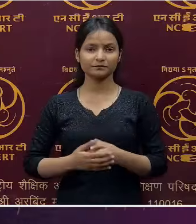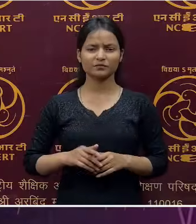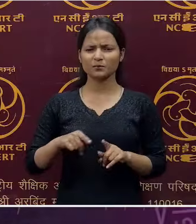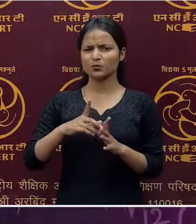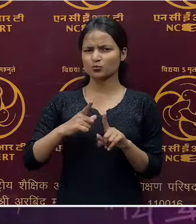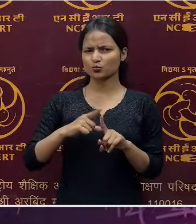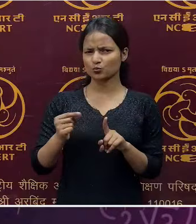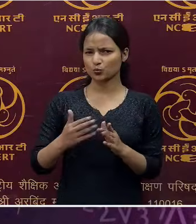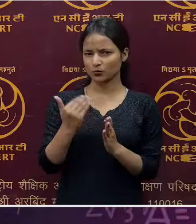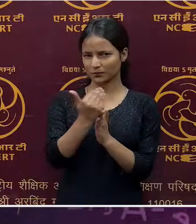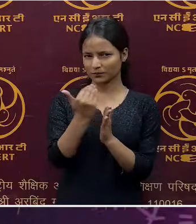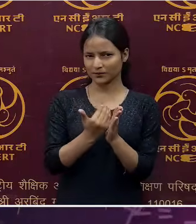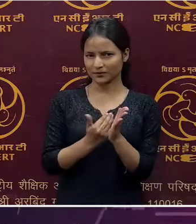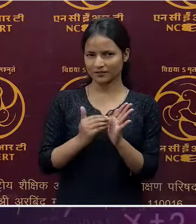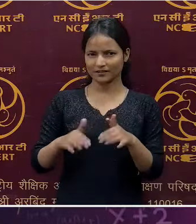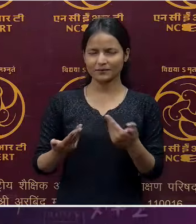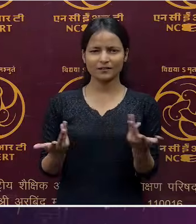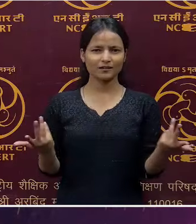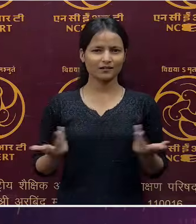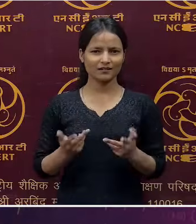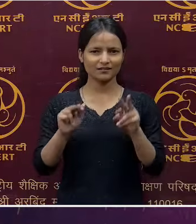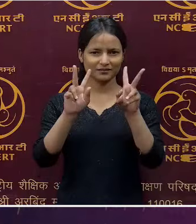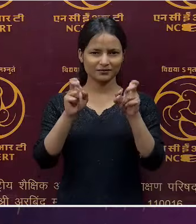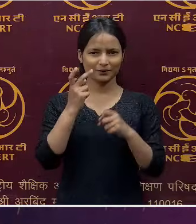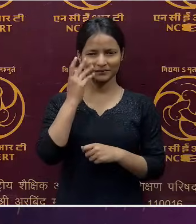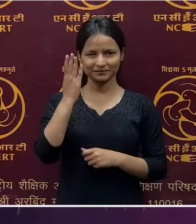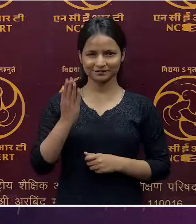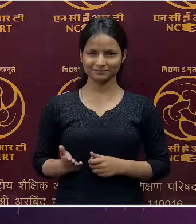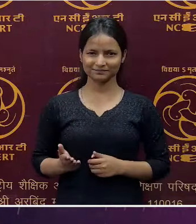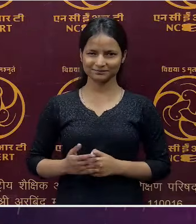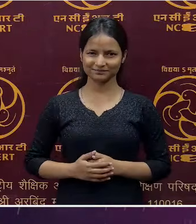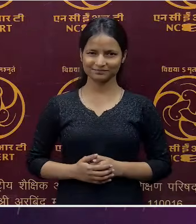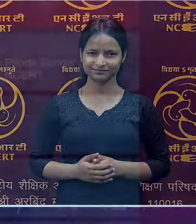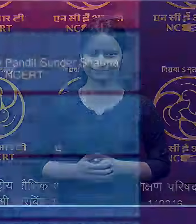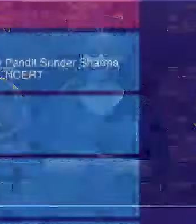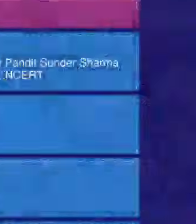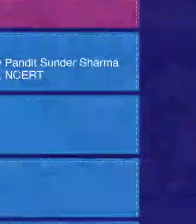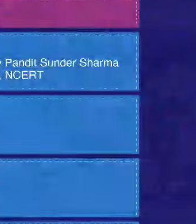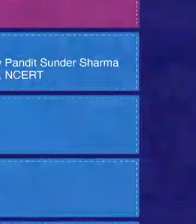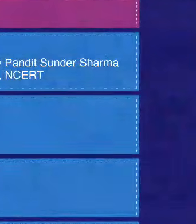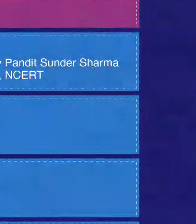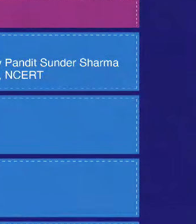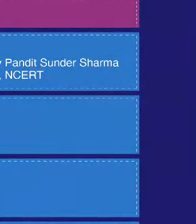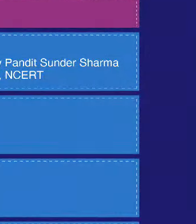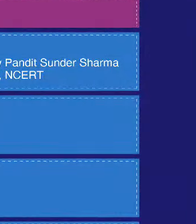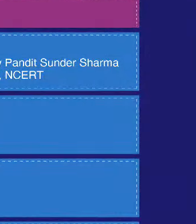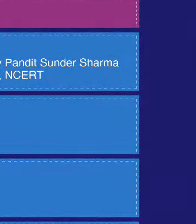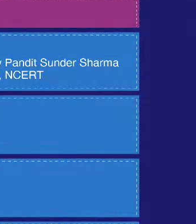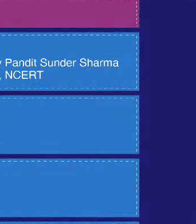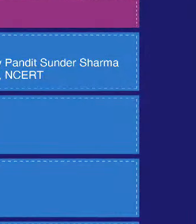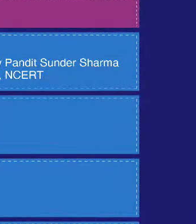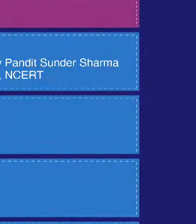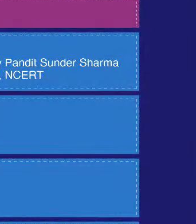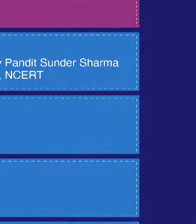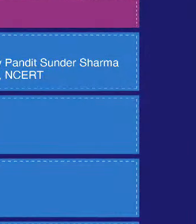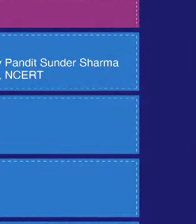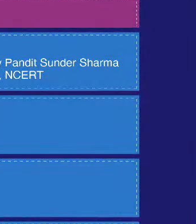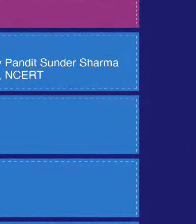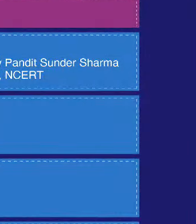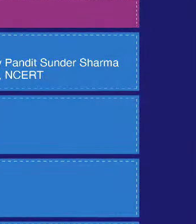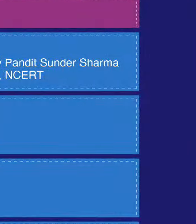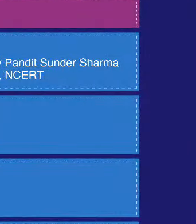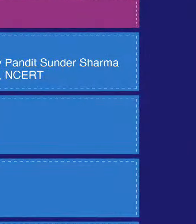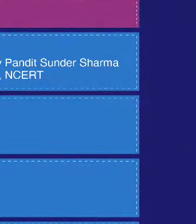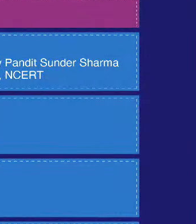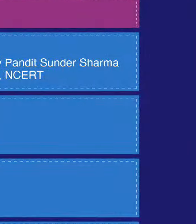very interesting session, because we are covering NCERT webinar series 2026, and this is